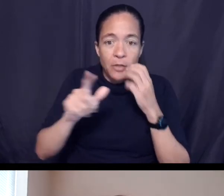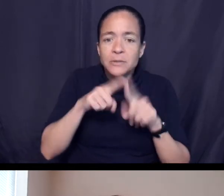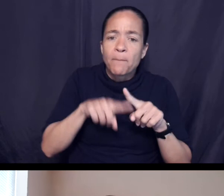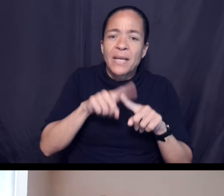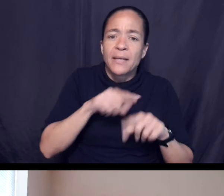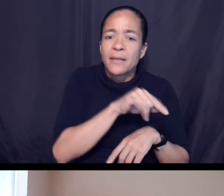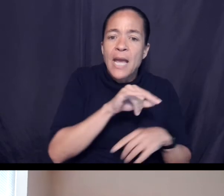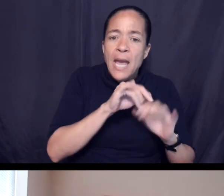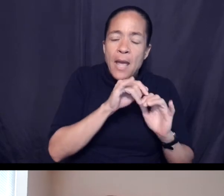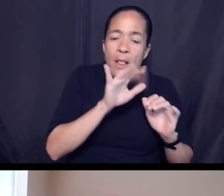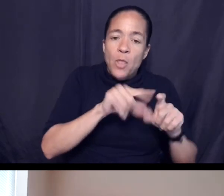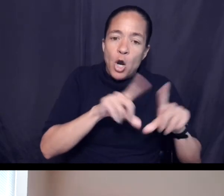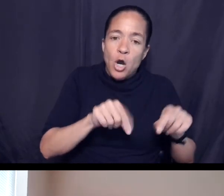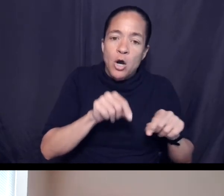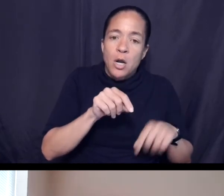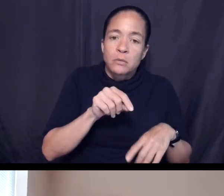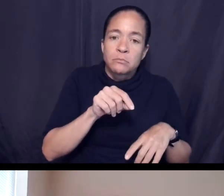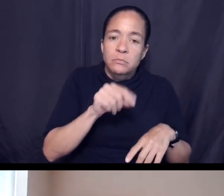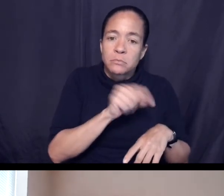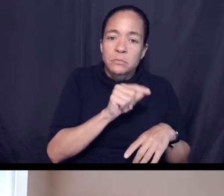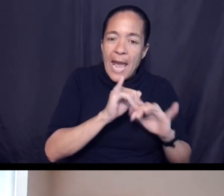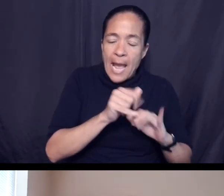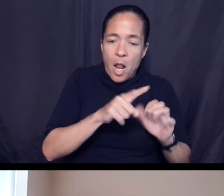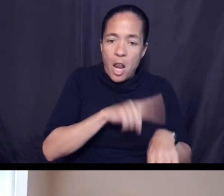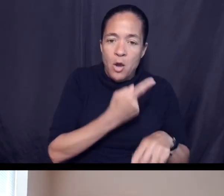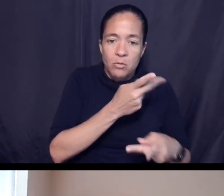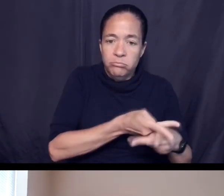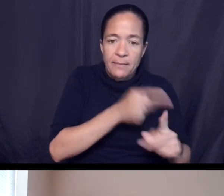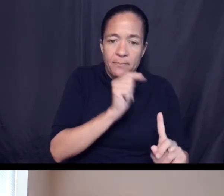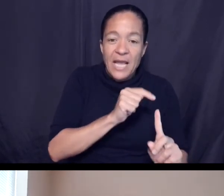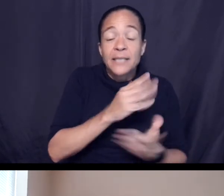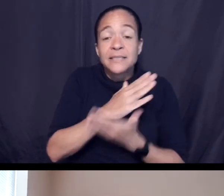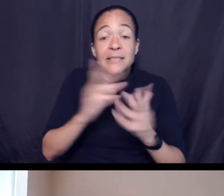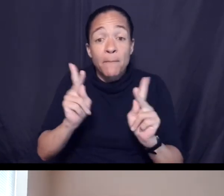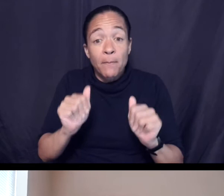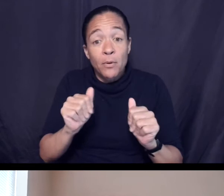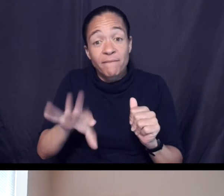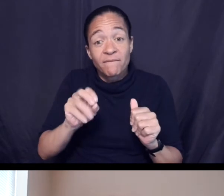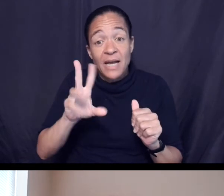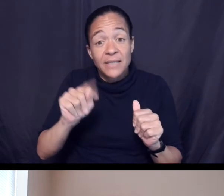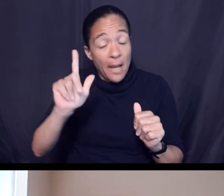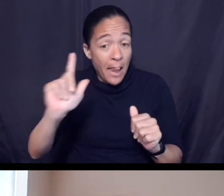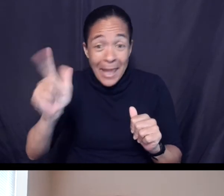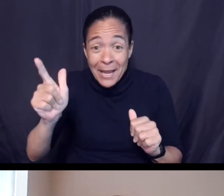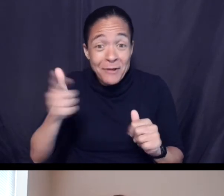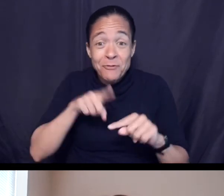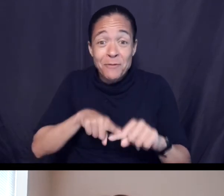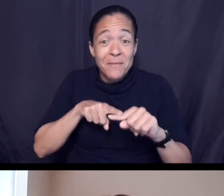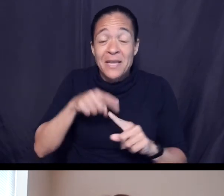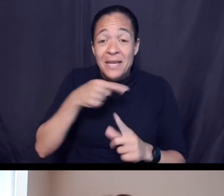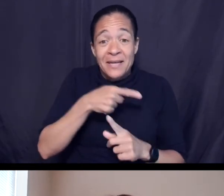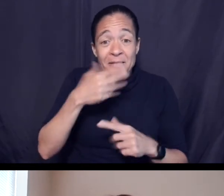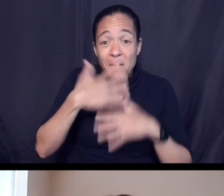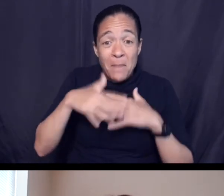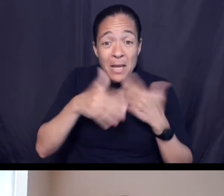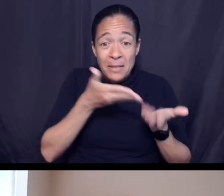spot card is kept. Some people can find out later. Depends on how long they have that blood sample. But